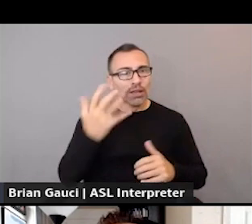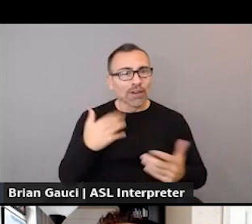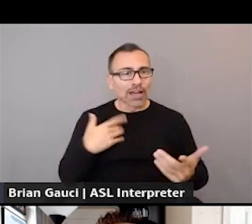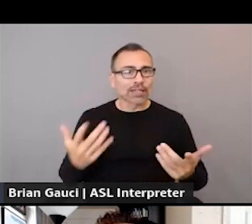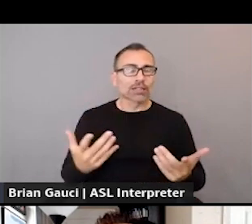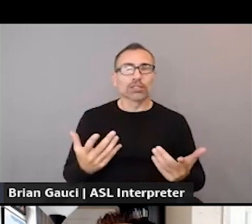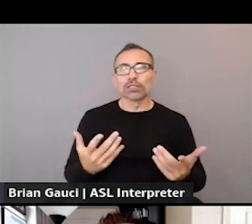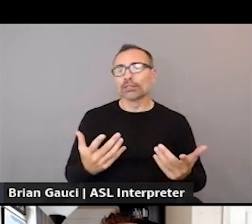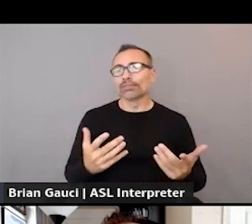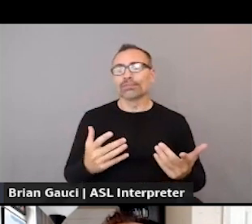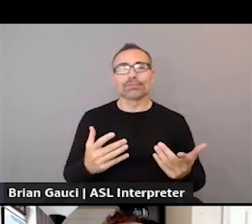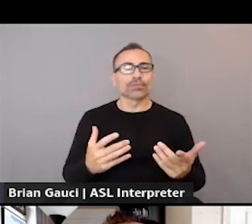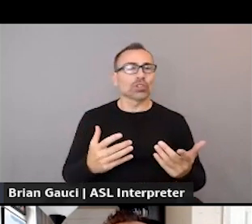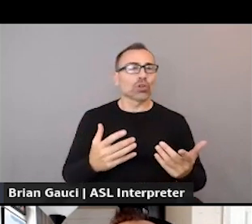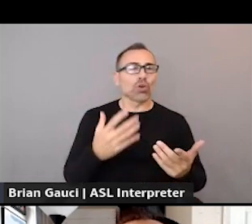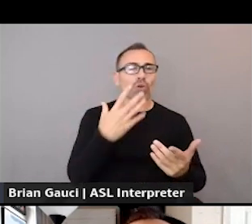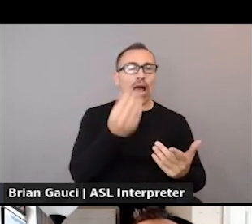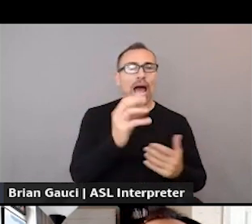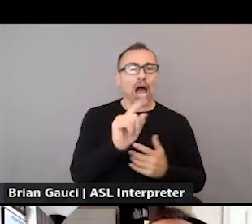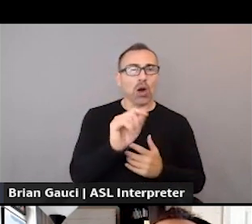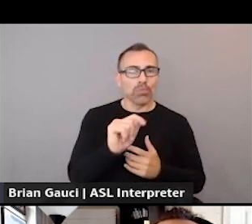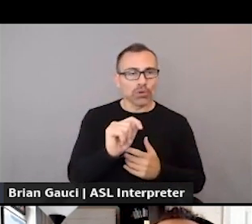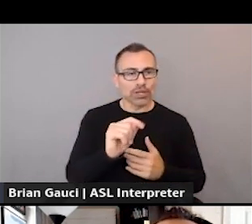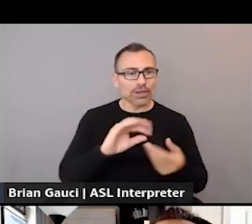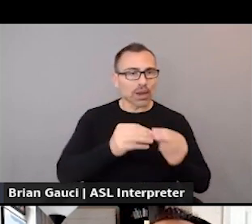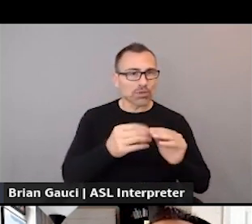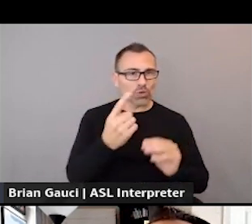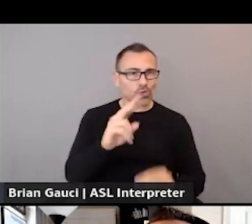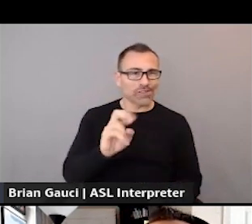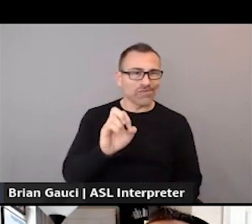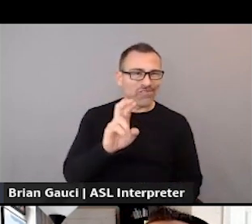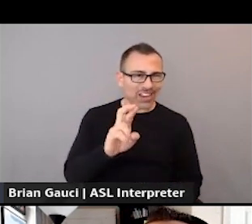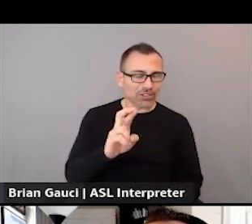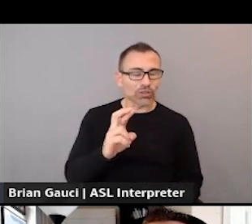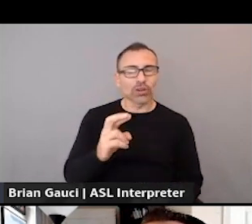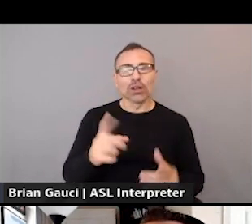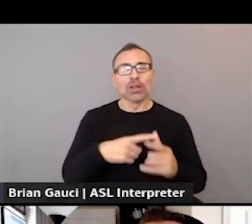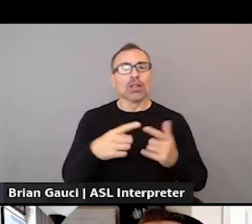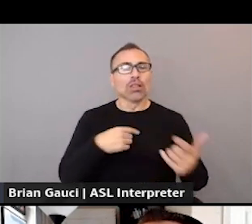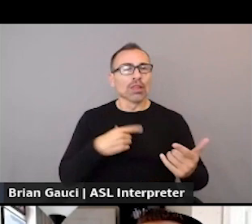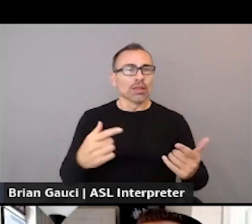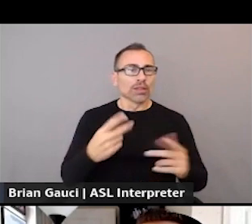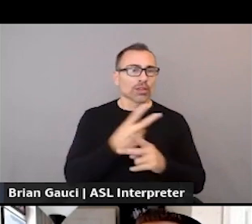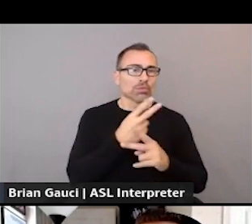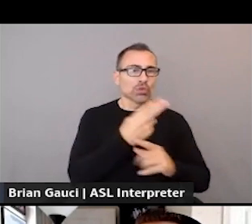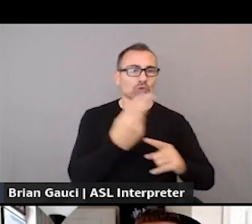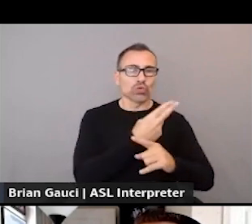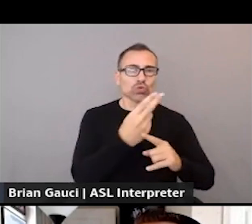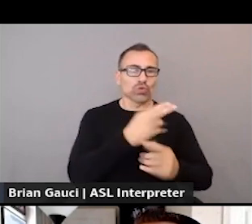one vector, the amount of the latency and the amount of compute you end up using would be a lot less.